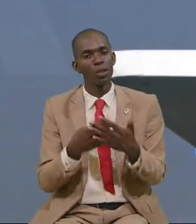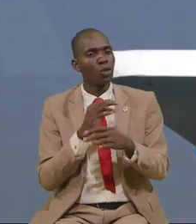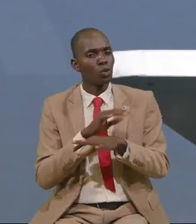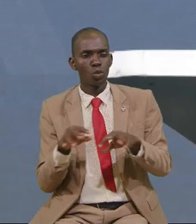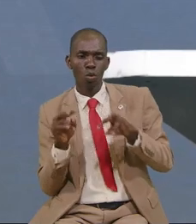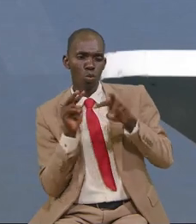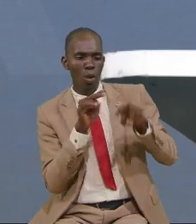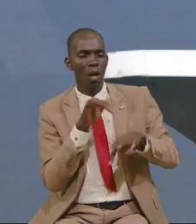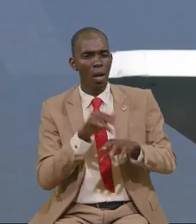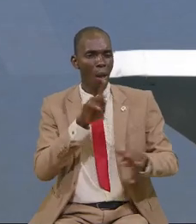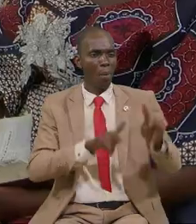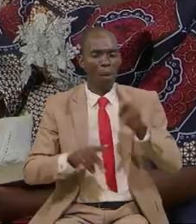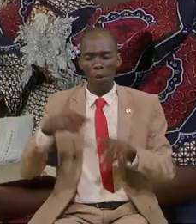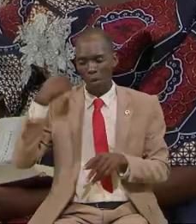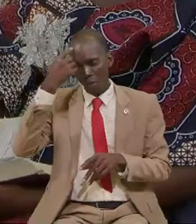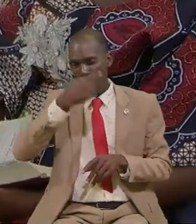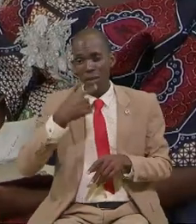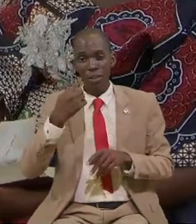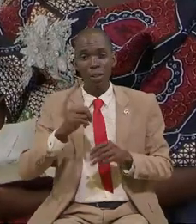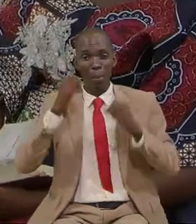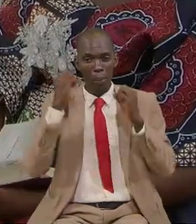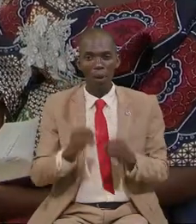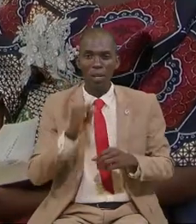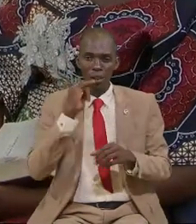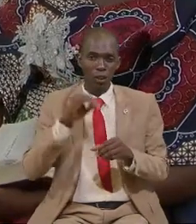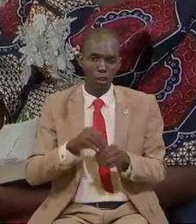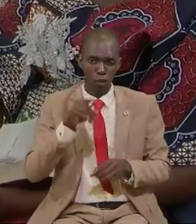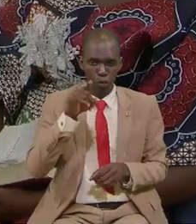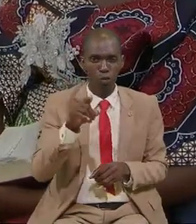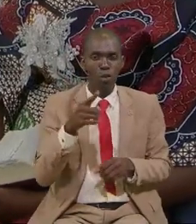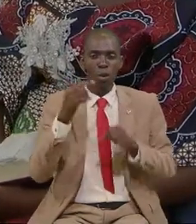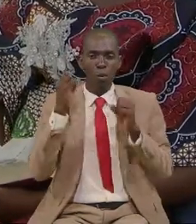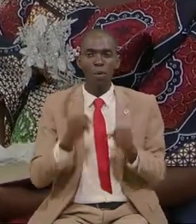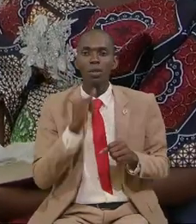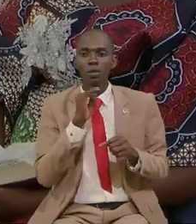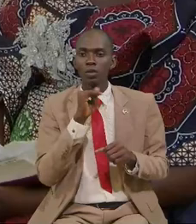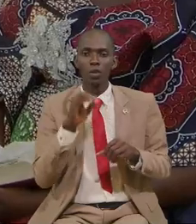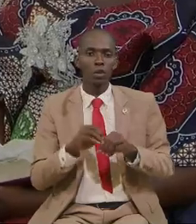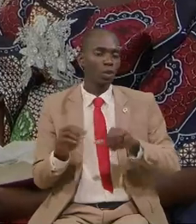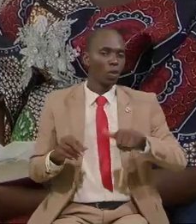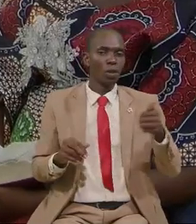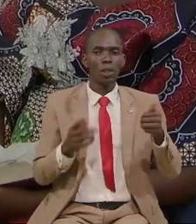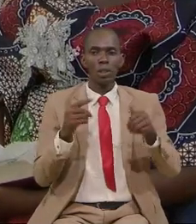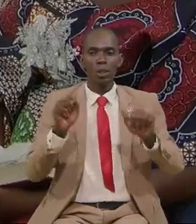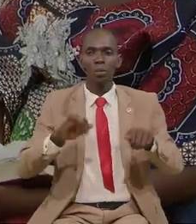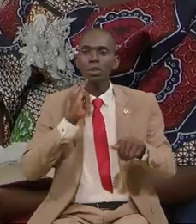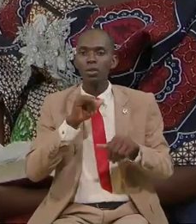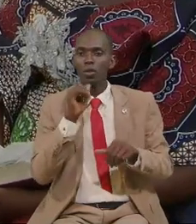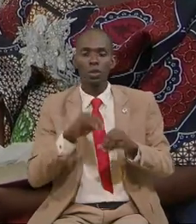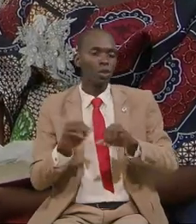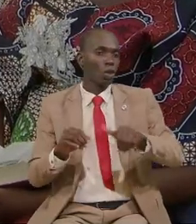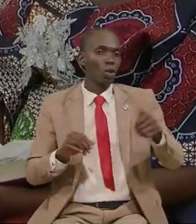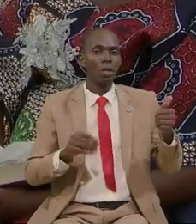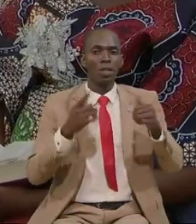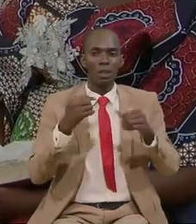power is inside you. The power is not in them. The ability is not in them. The power